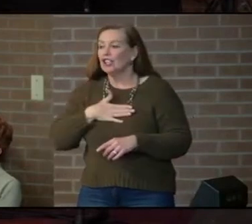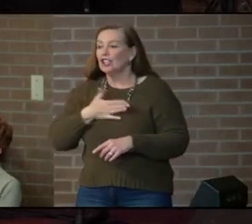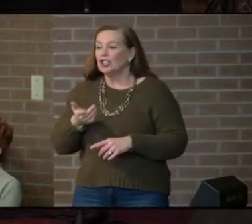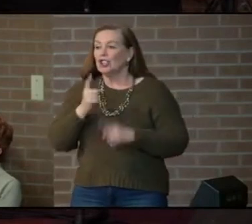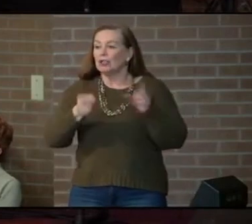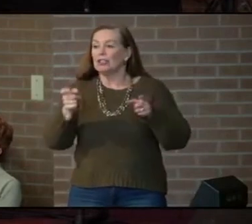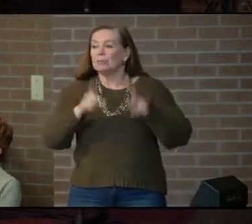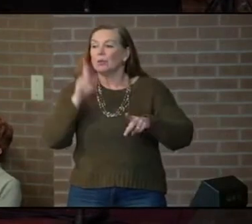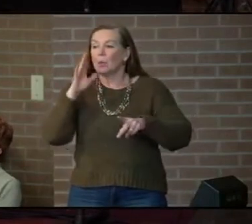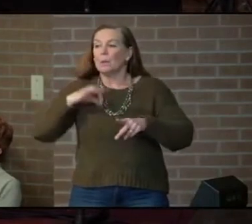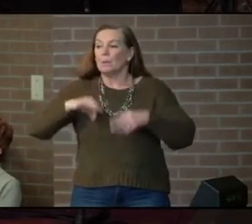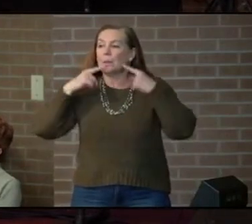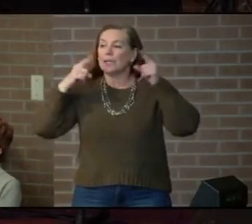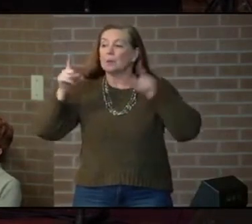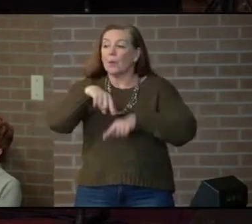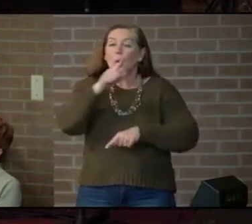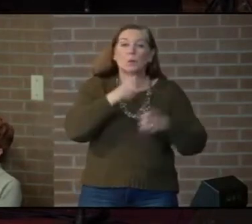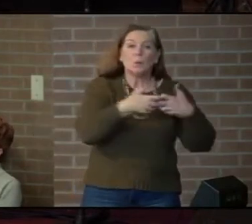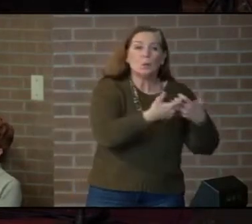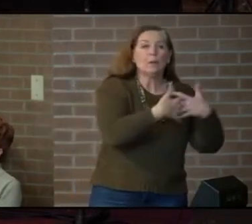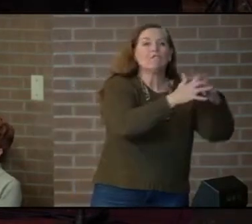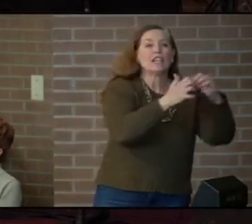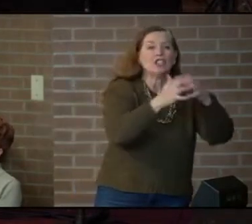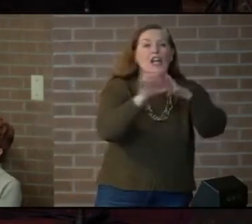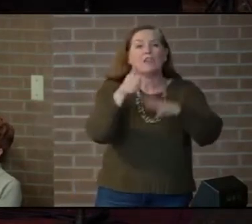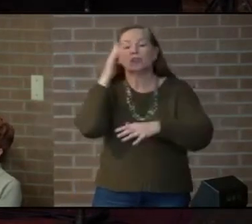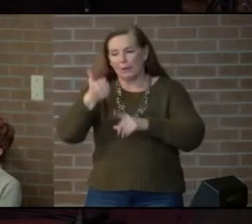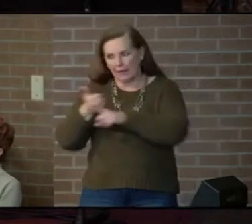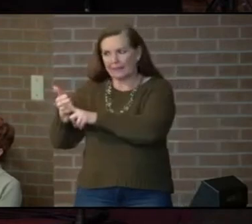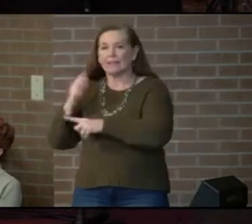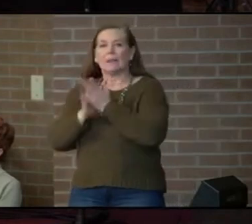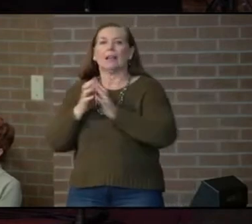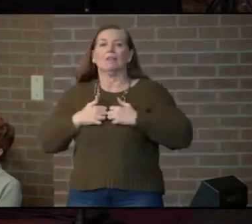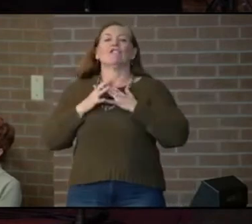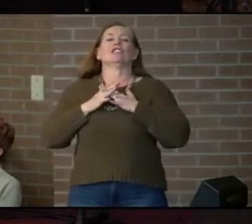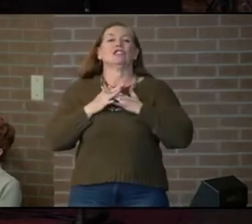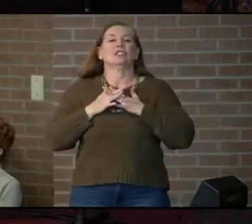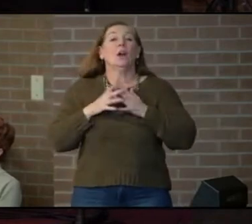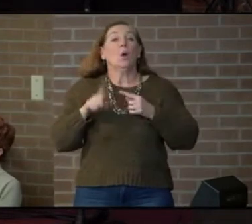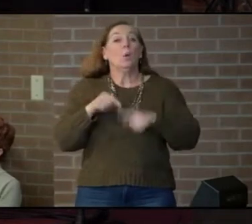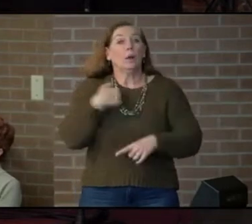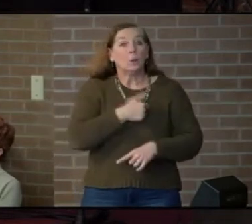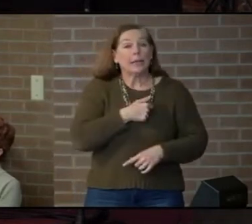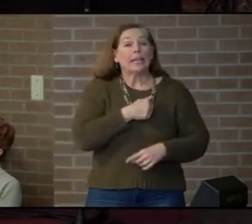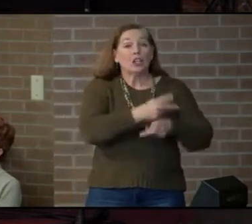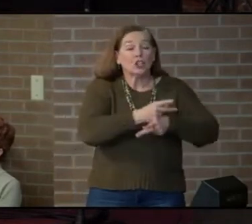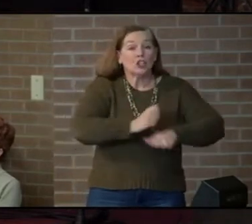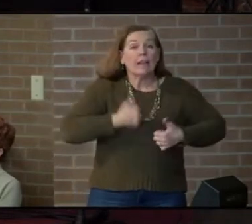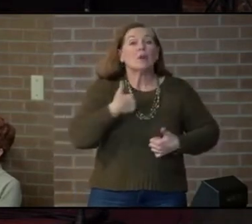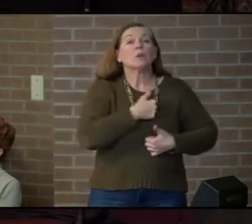others will themselves be refreshed." When we generously nurture life, we in return